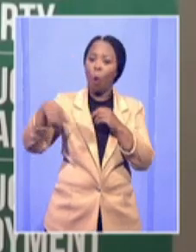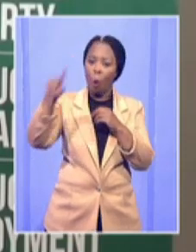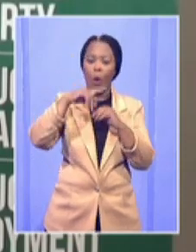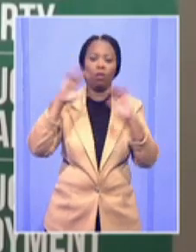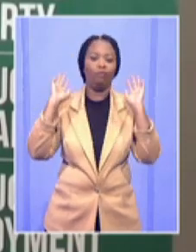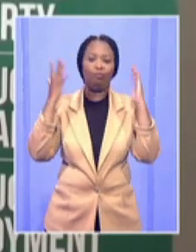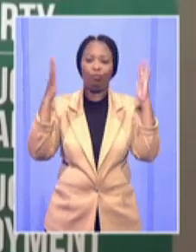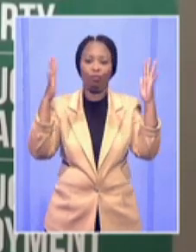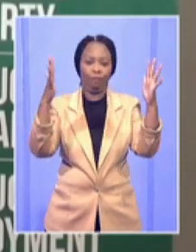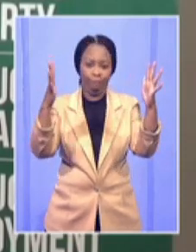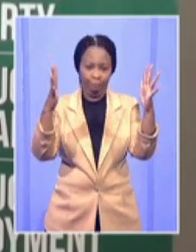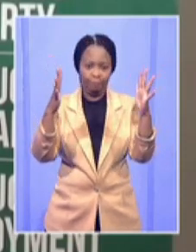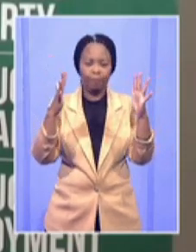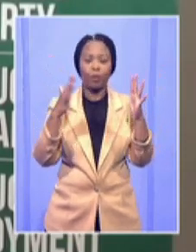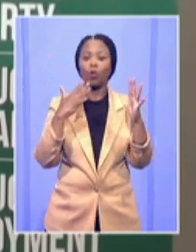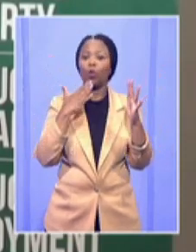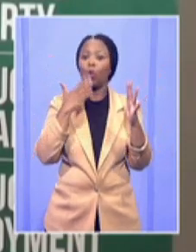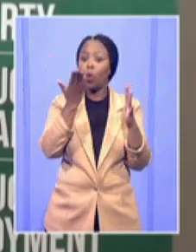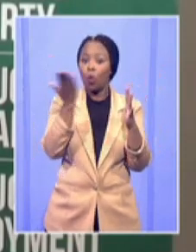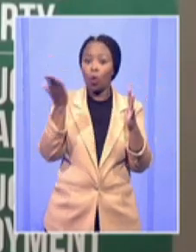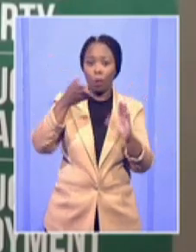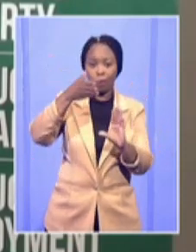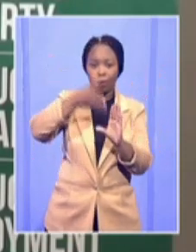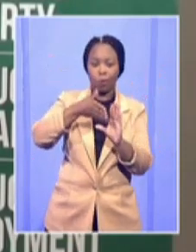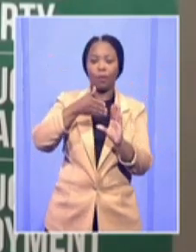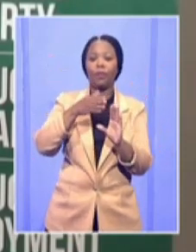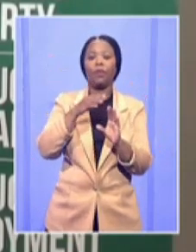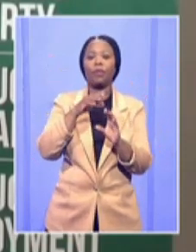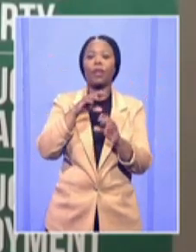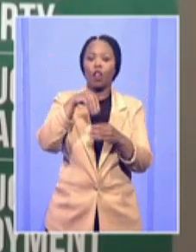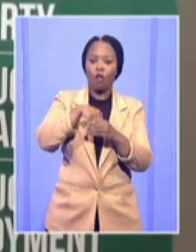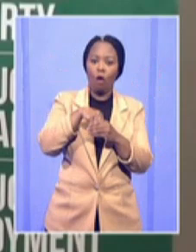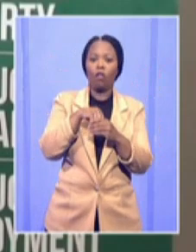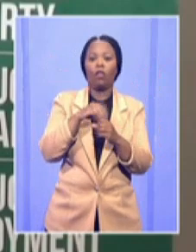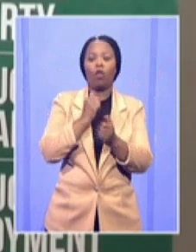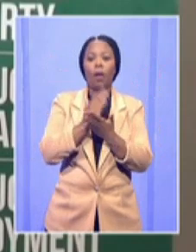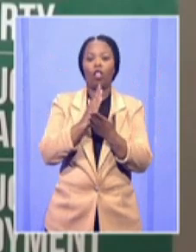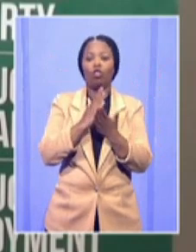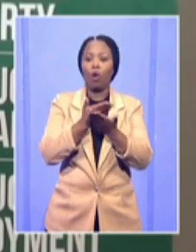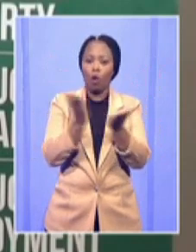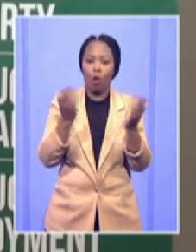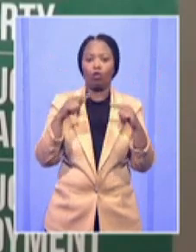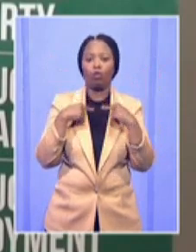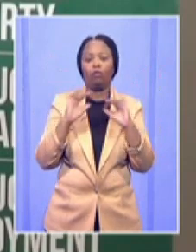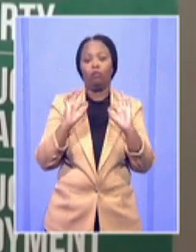who were involved in getting us to this launch today. Thank you very much.